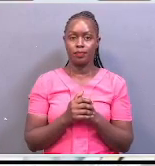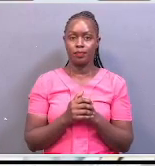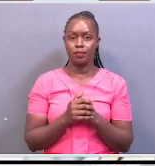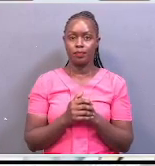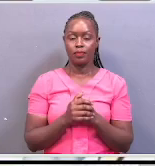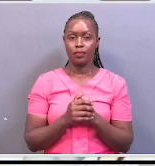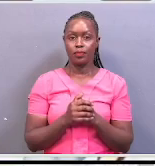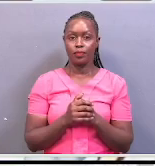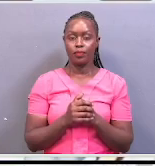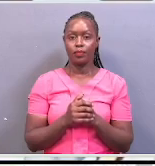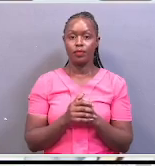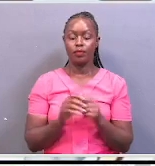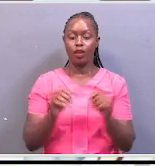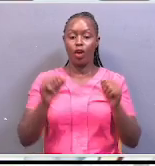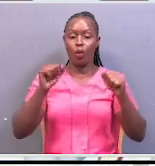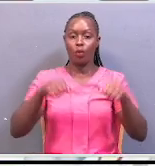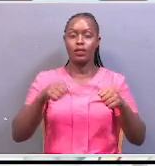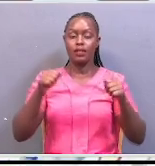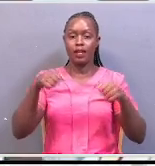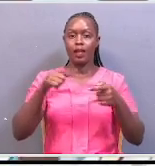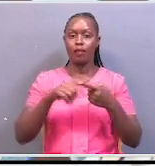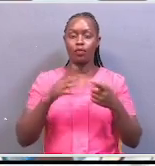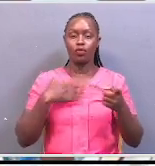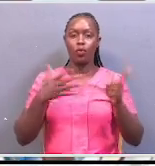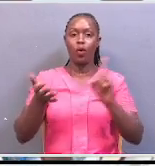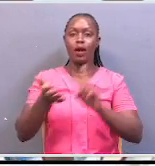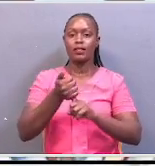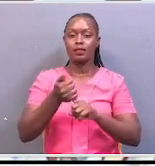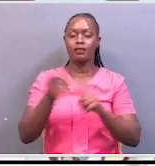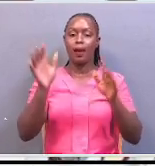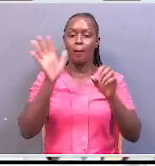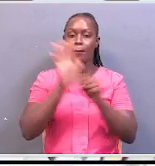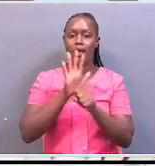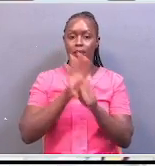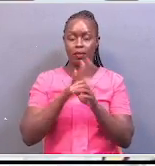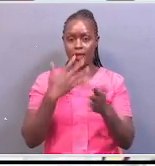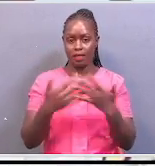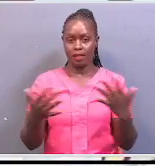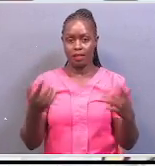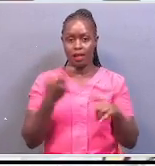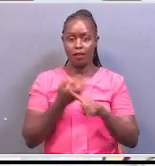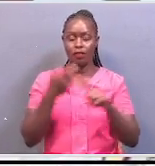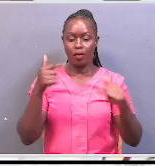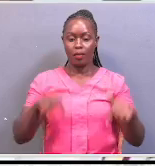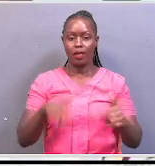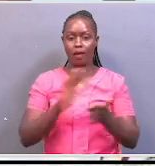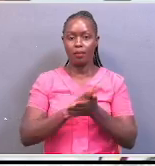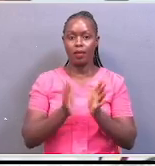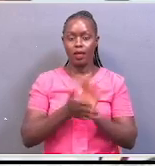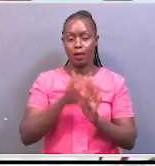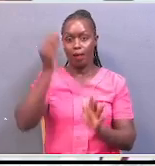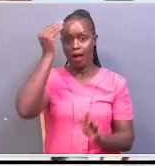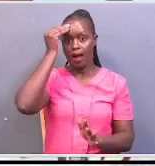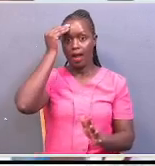he accomplished many things. From here, he became a great scholar.